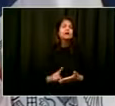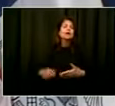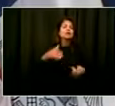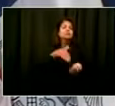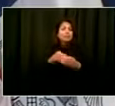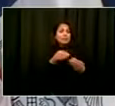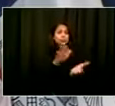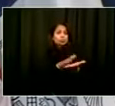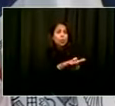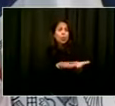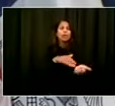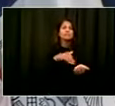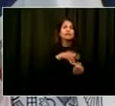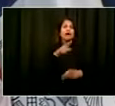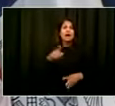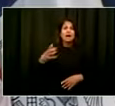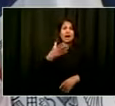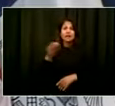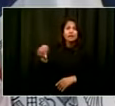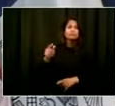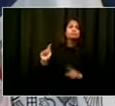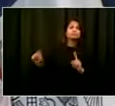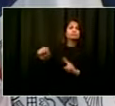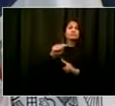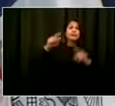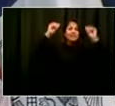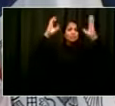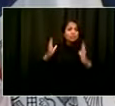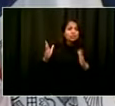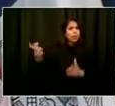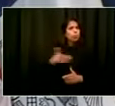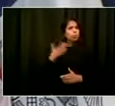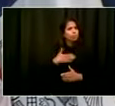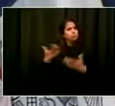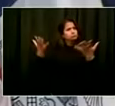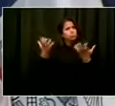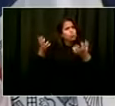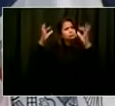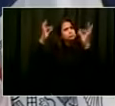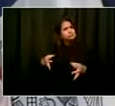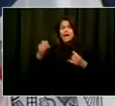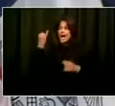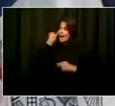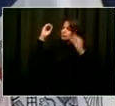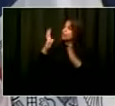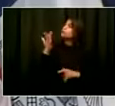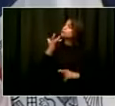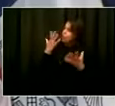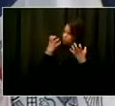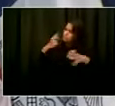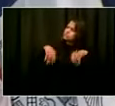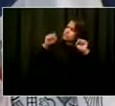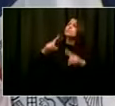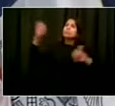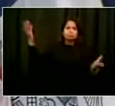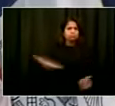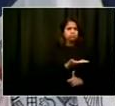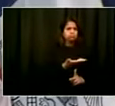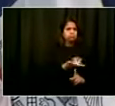you know, the approach we're taking is missing any kind of bigger reality. I think it's so consistent, the numbers we're getting